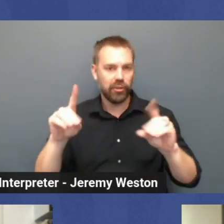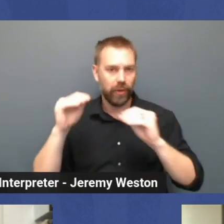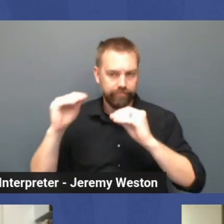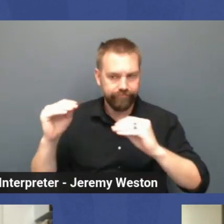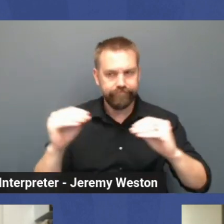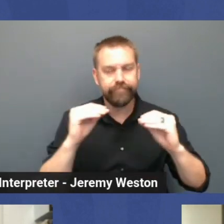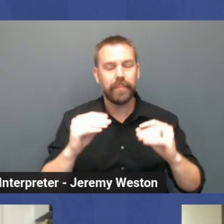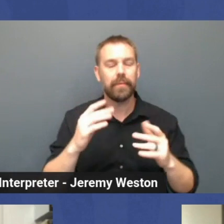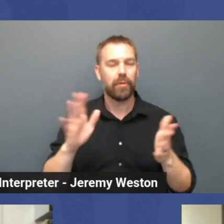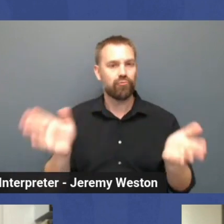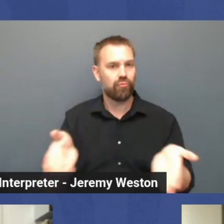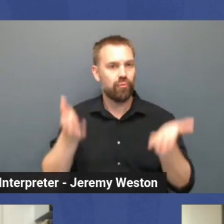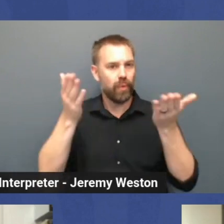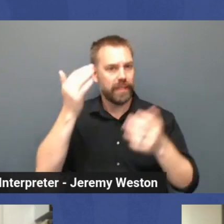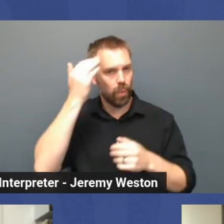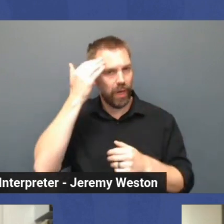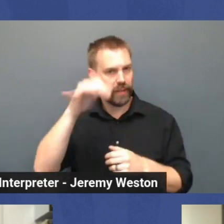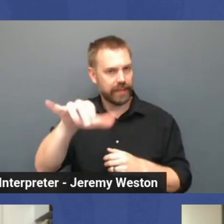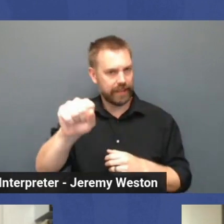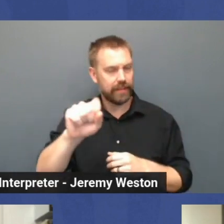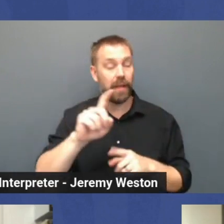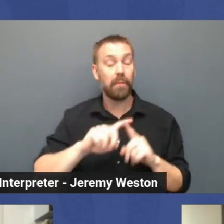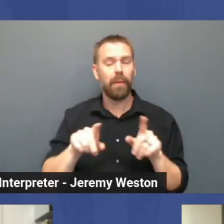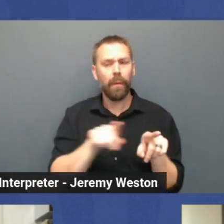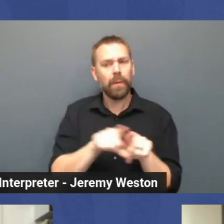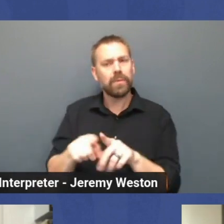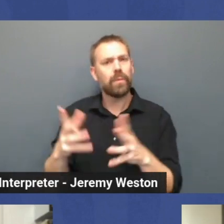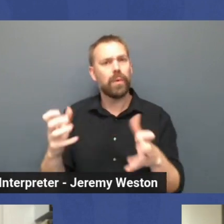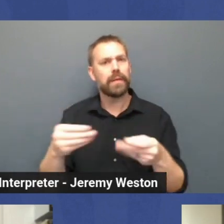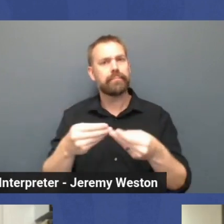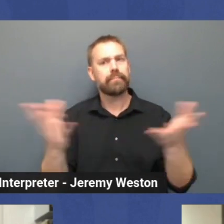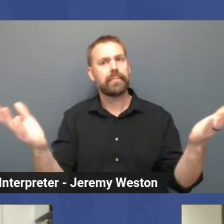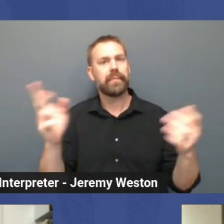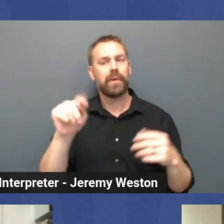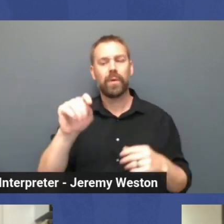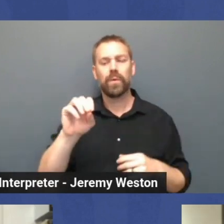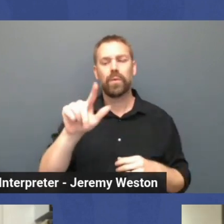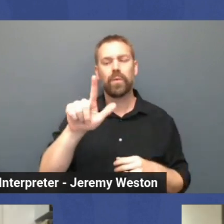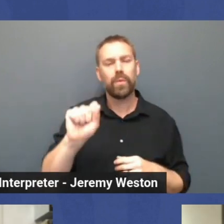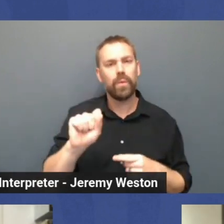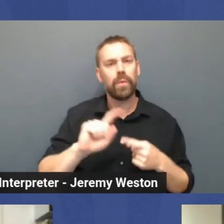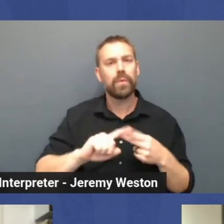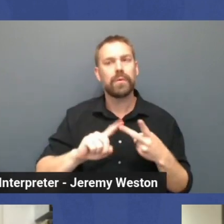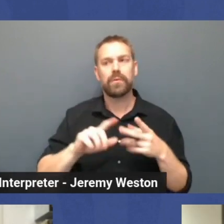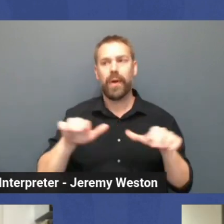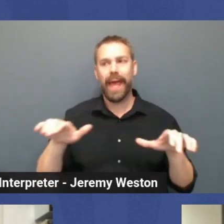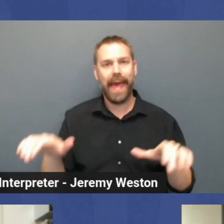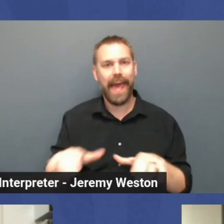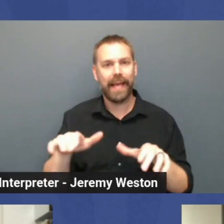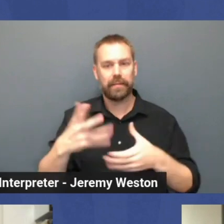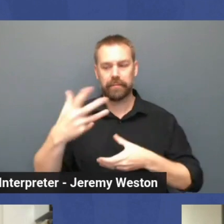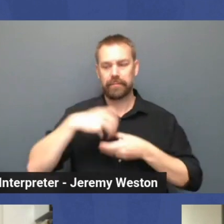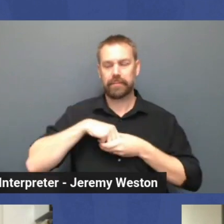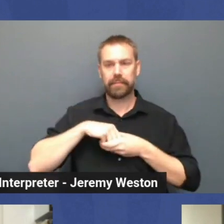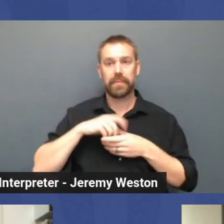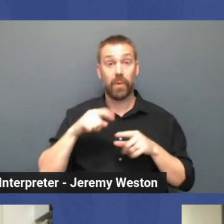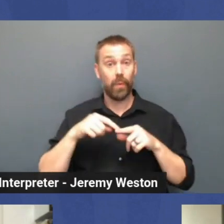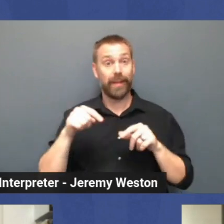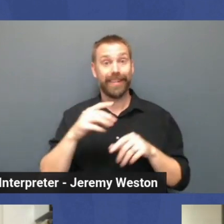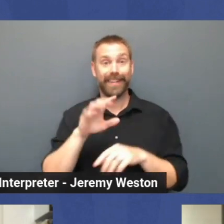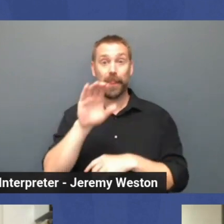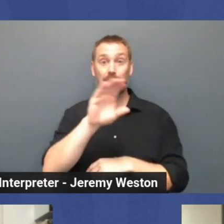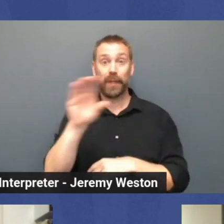to give our attendees some tools or some actions that they can take with them once they close the Zoom